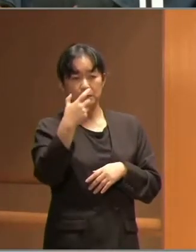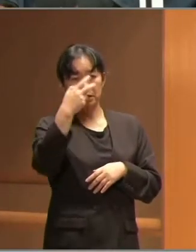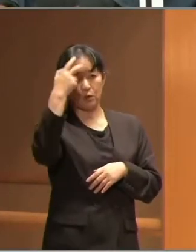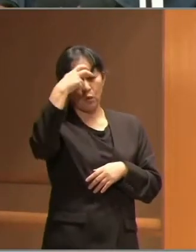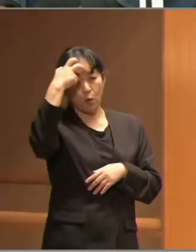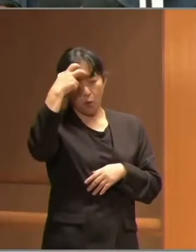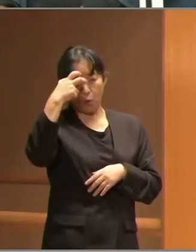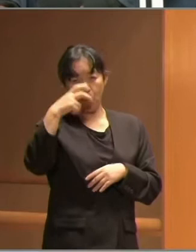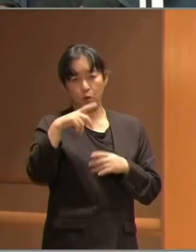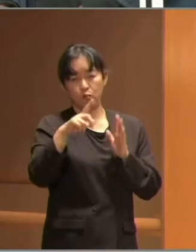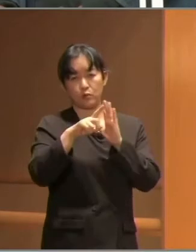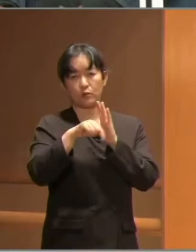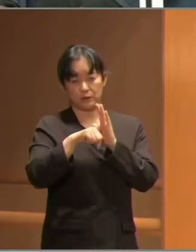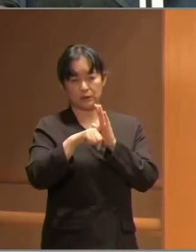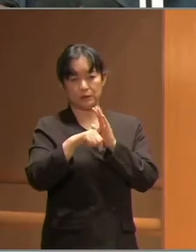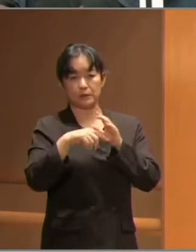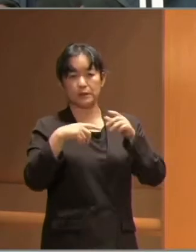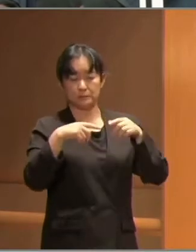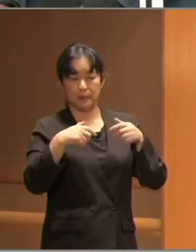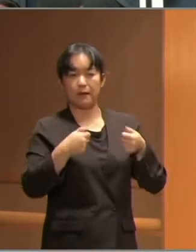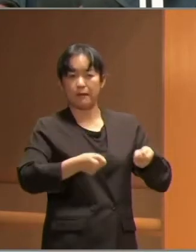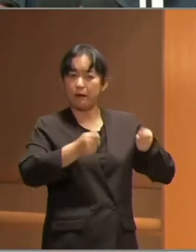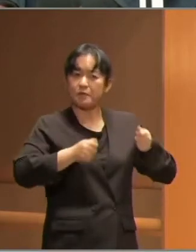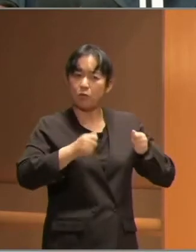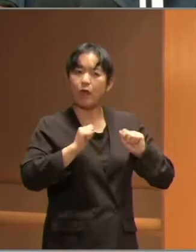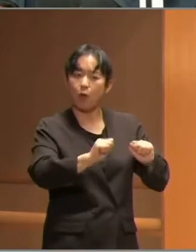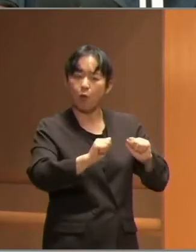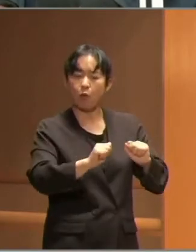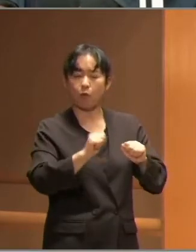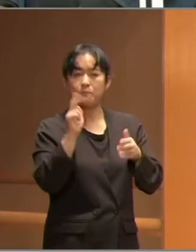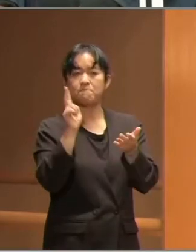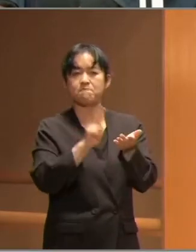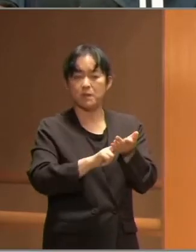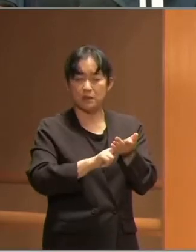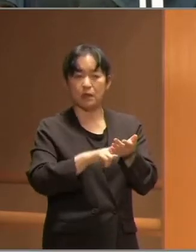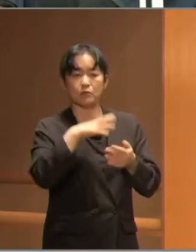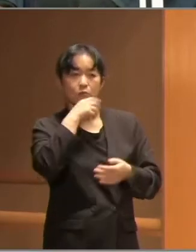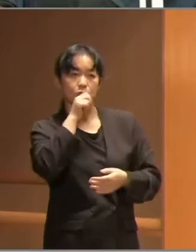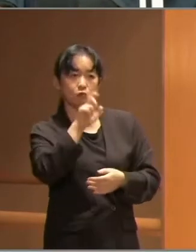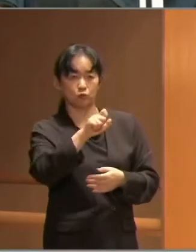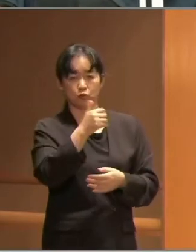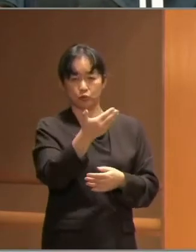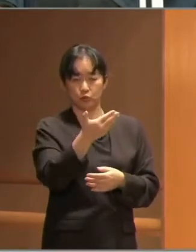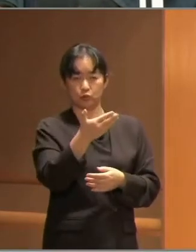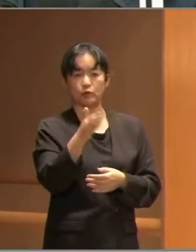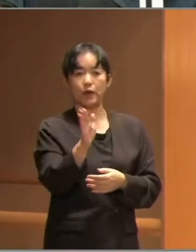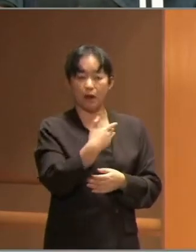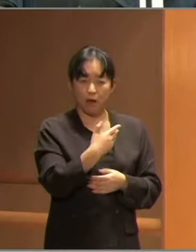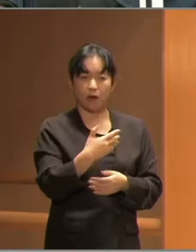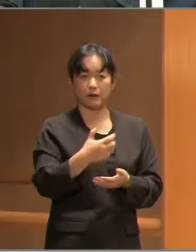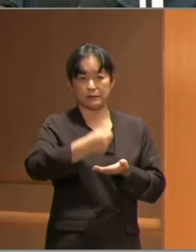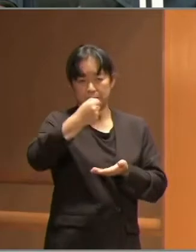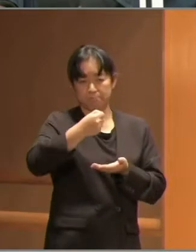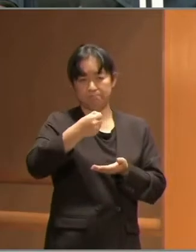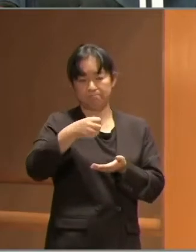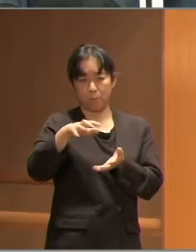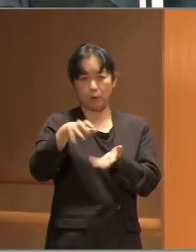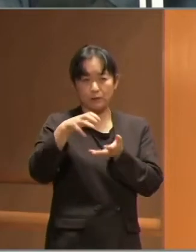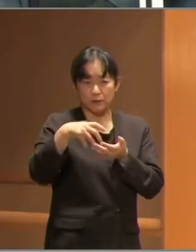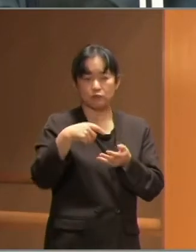well, in high school, I decided to succeed my father's business. And from 19 years old, I also started